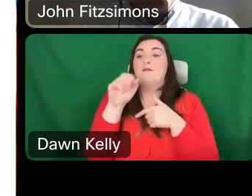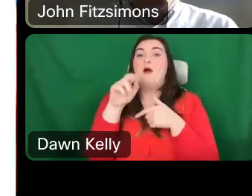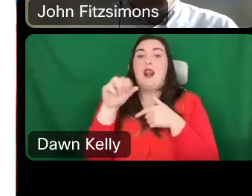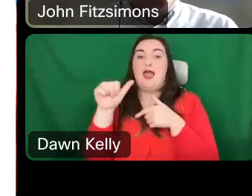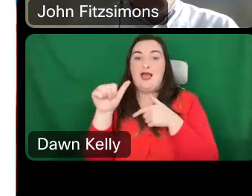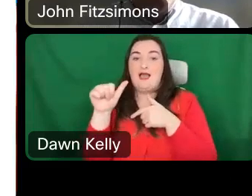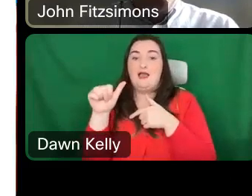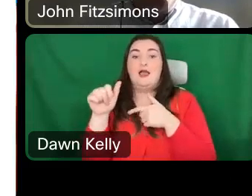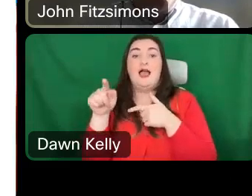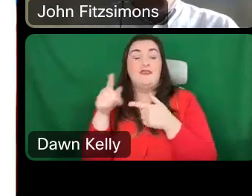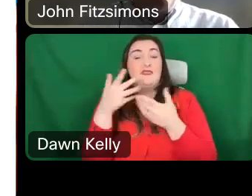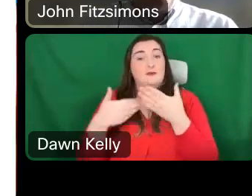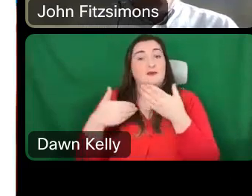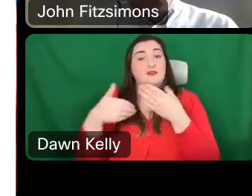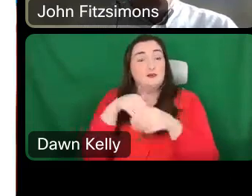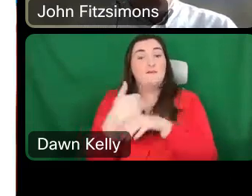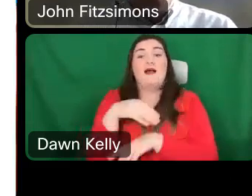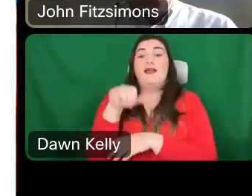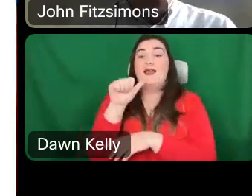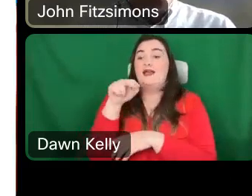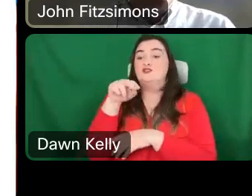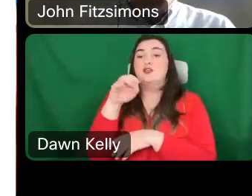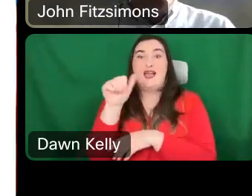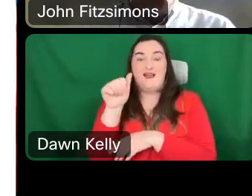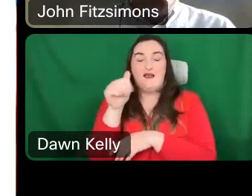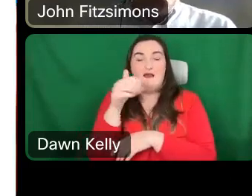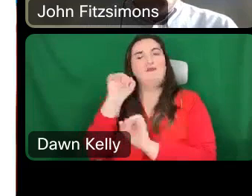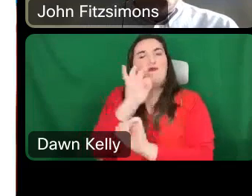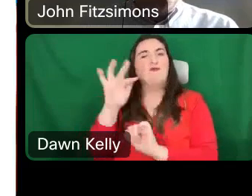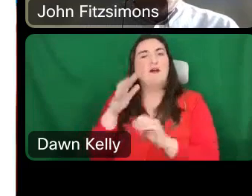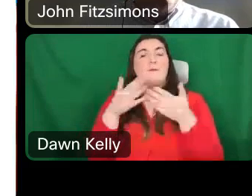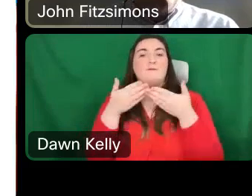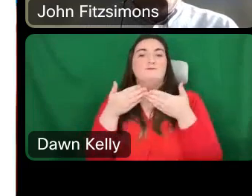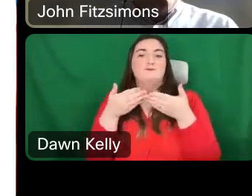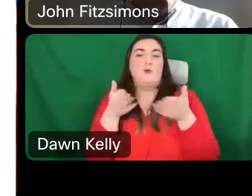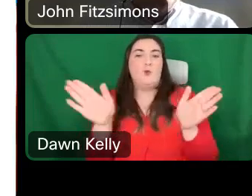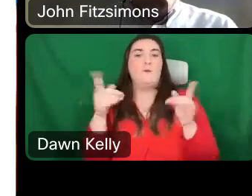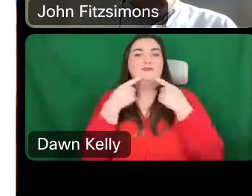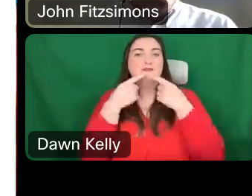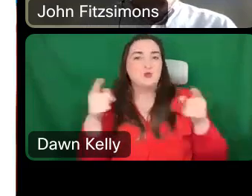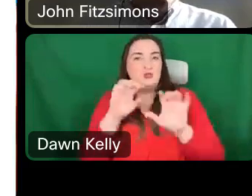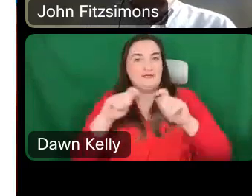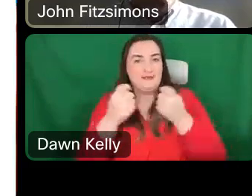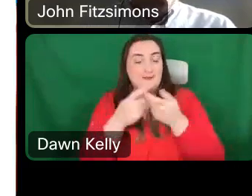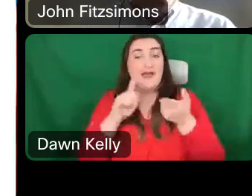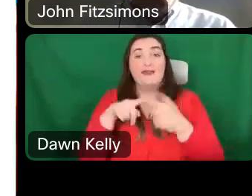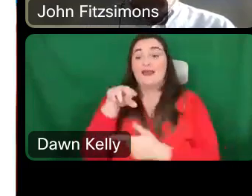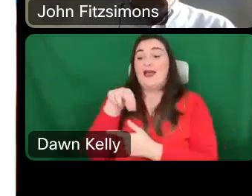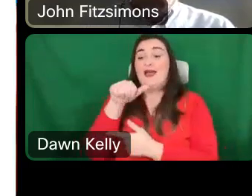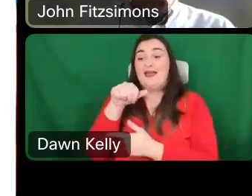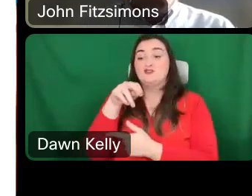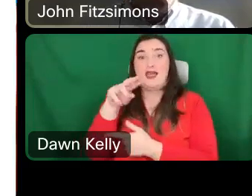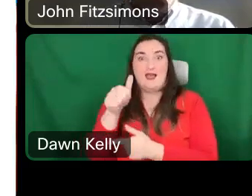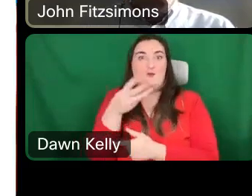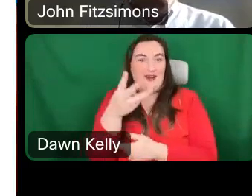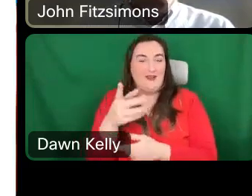Angela Teisel, who people will be familiar from the Open Disclosure team. And then Angela is going to have a third